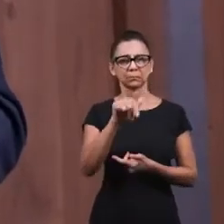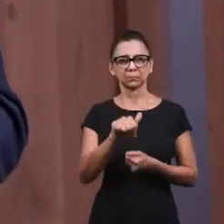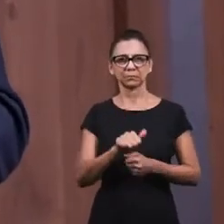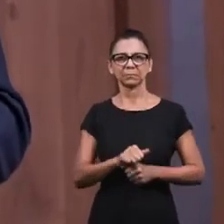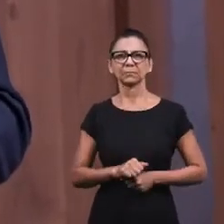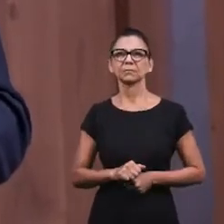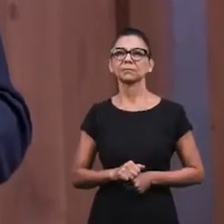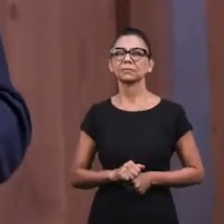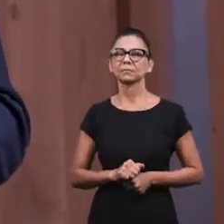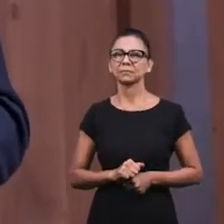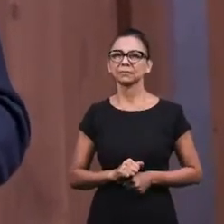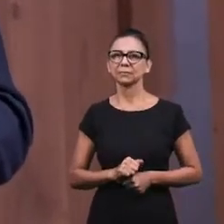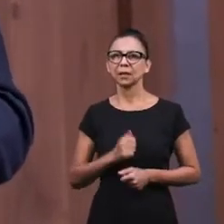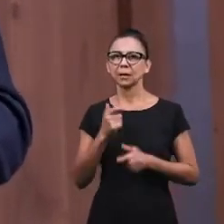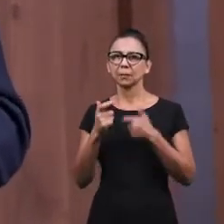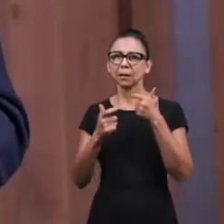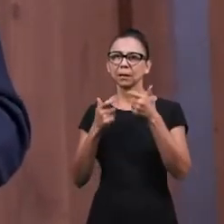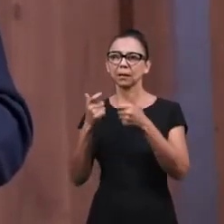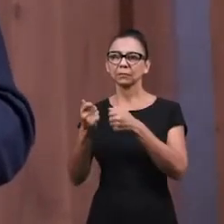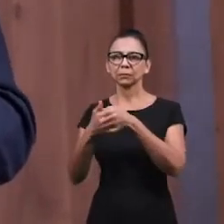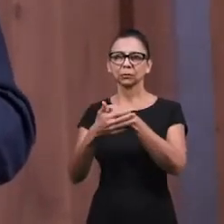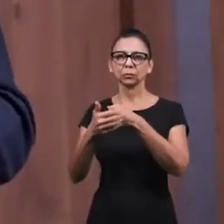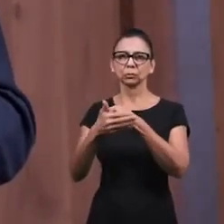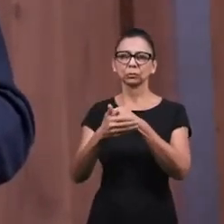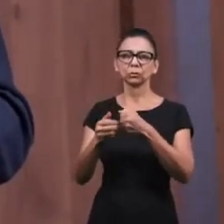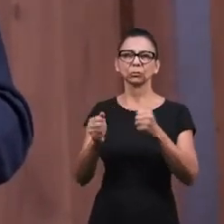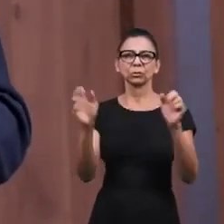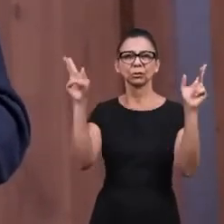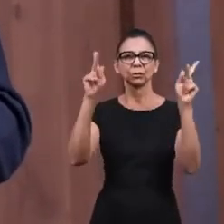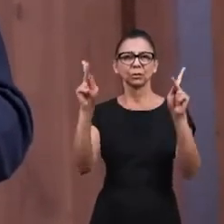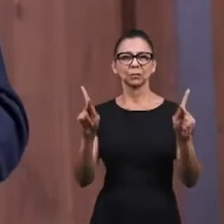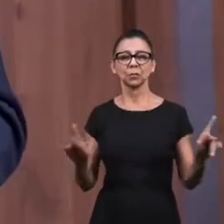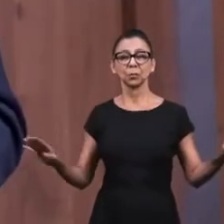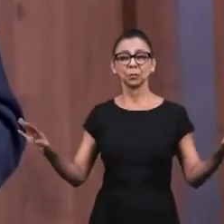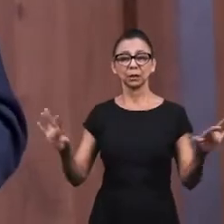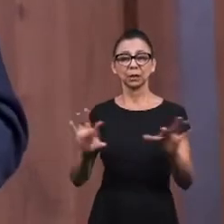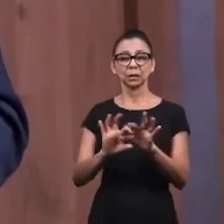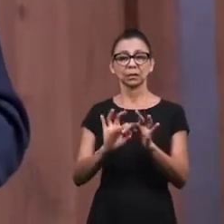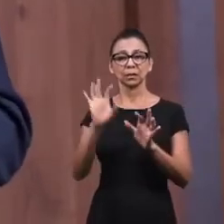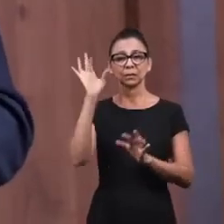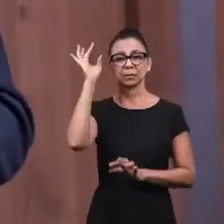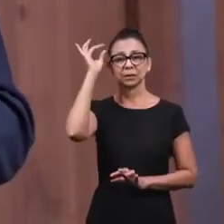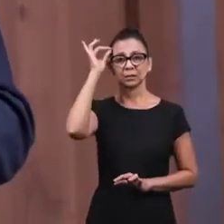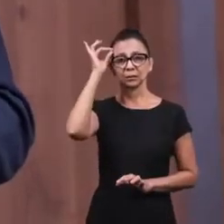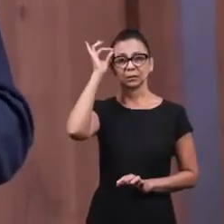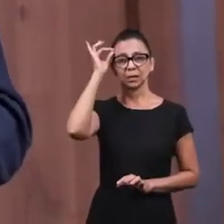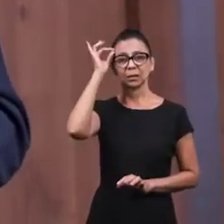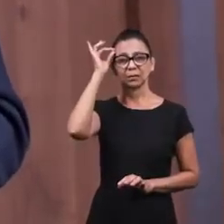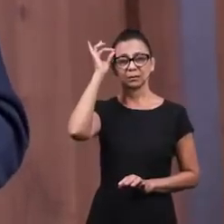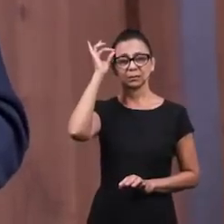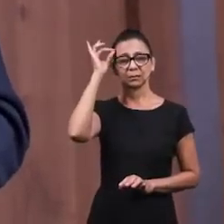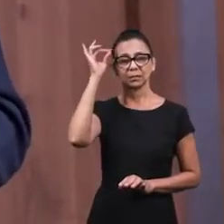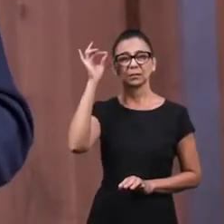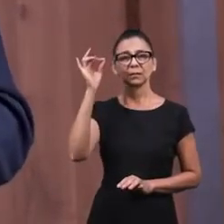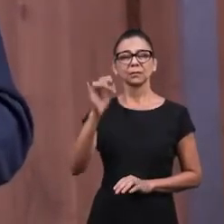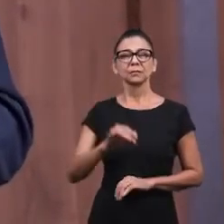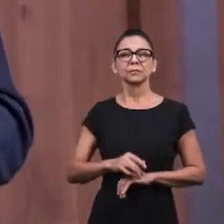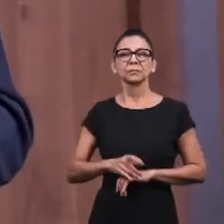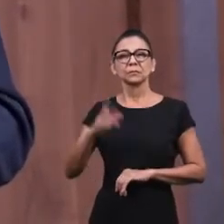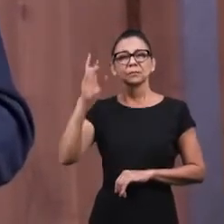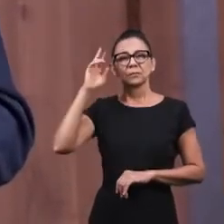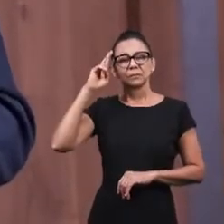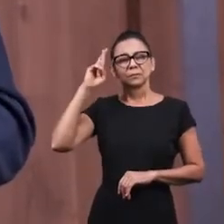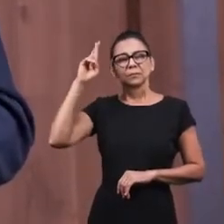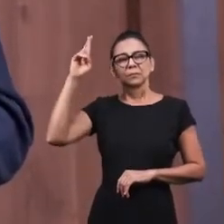and to the people of Brazil and throughout the world. The pastor letter is a word of confrontation and consolation that the